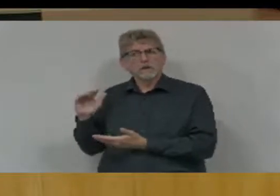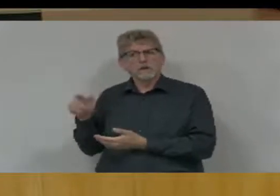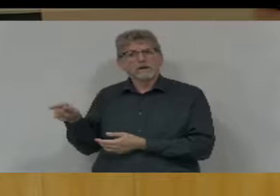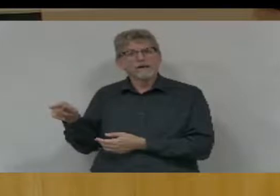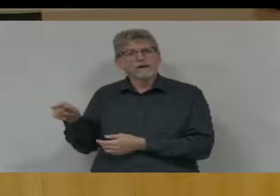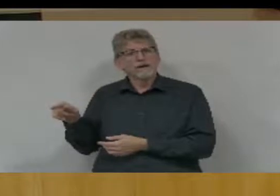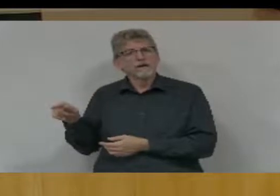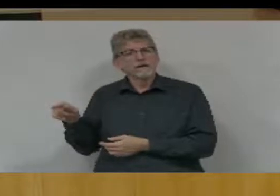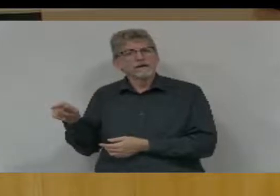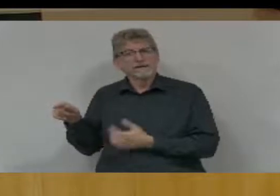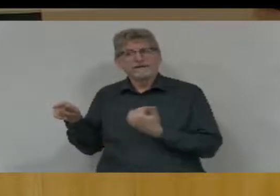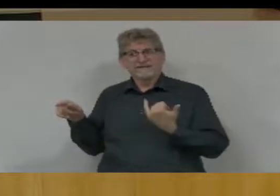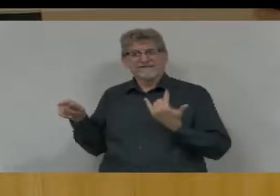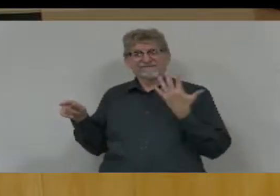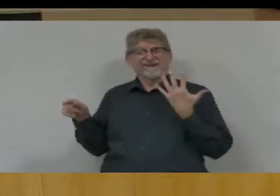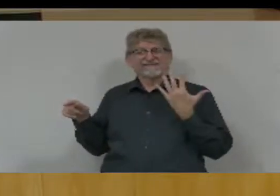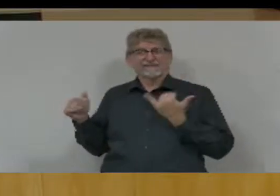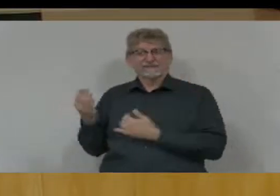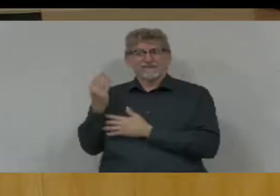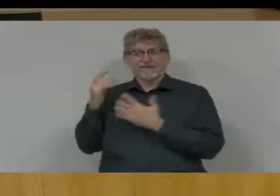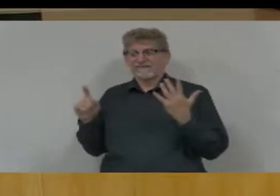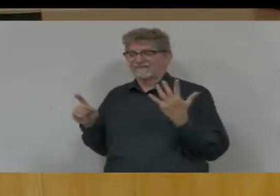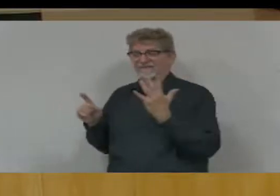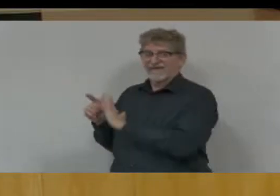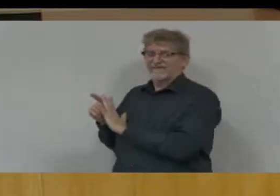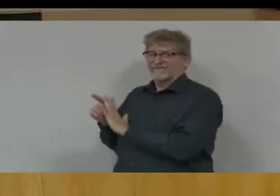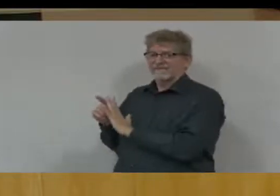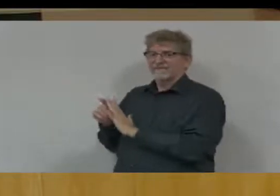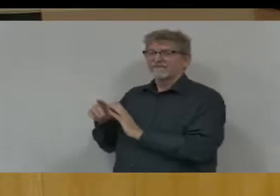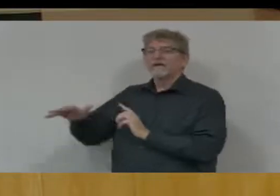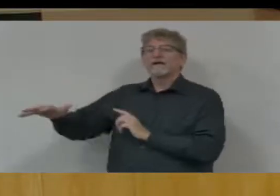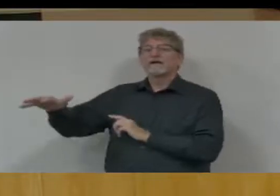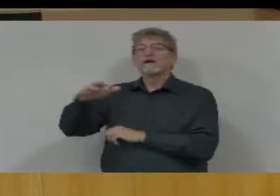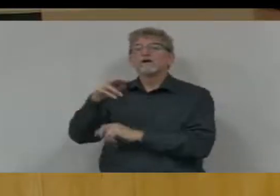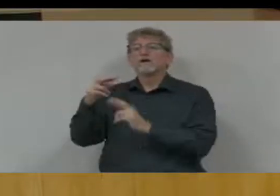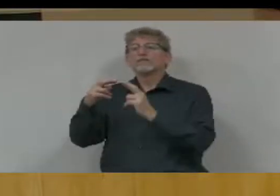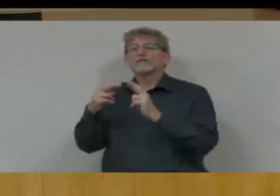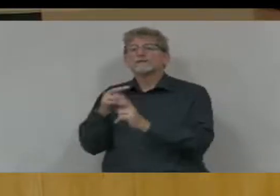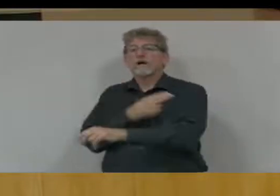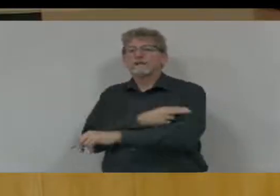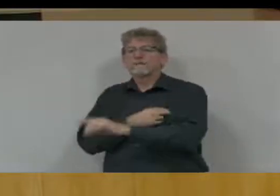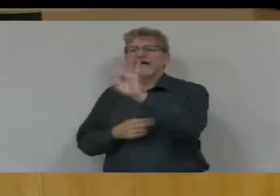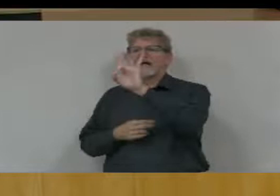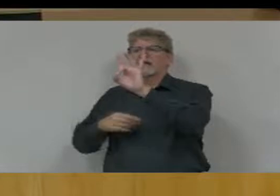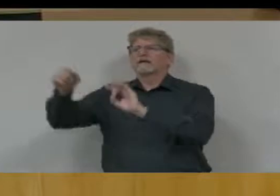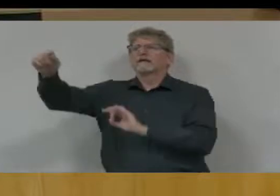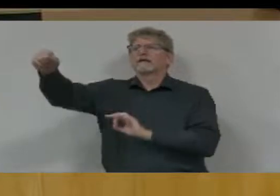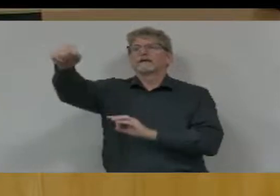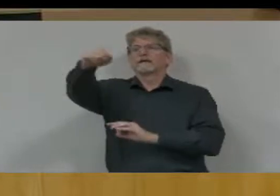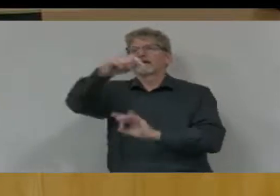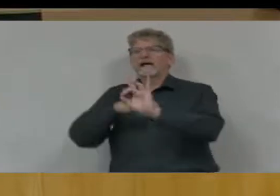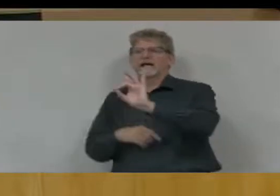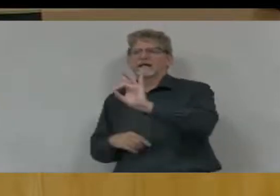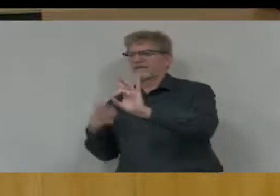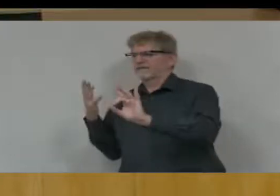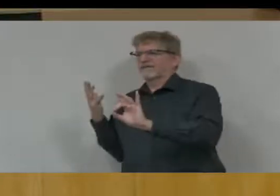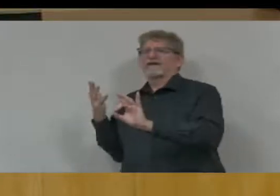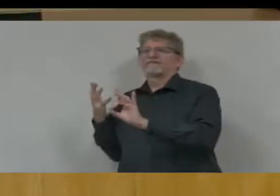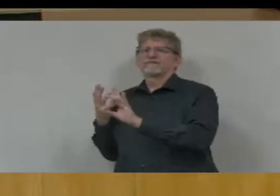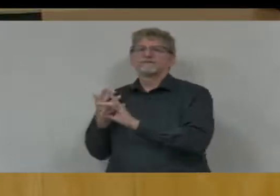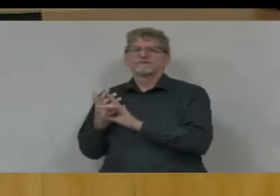morning, and within our regional hospitals, a total of 8 COVID positive patients across our 3 regional